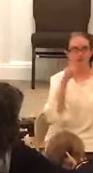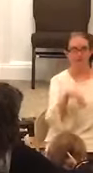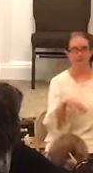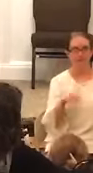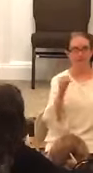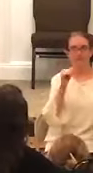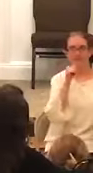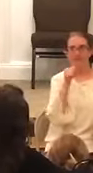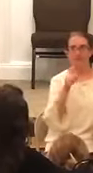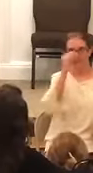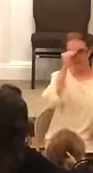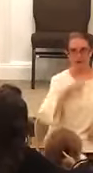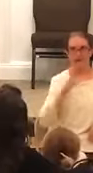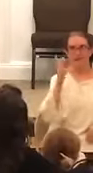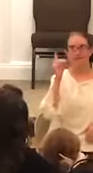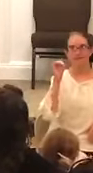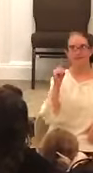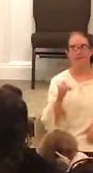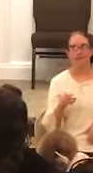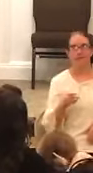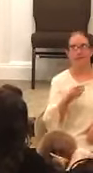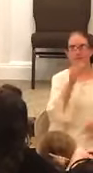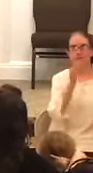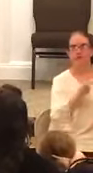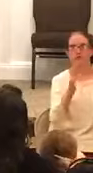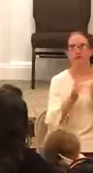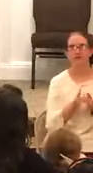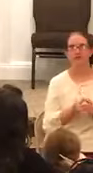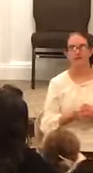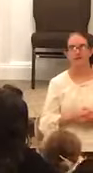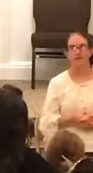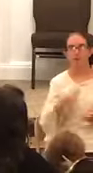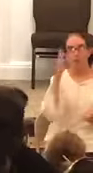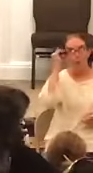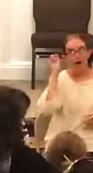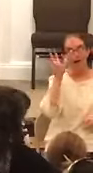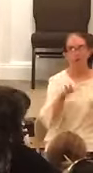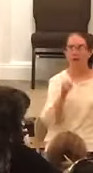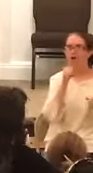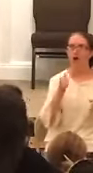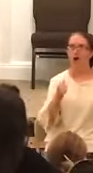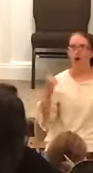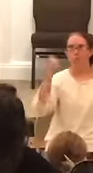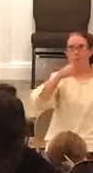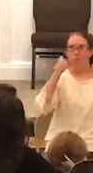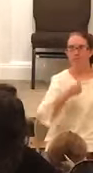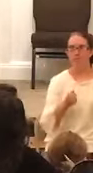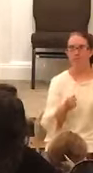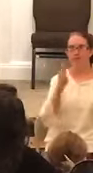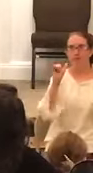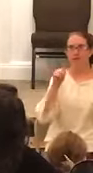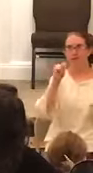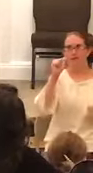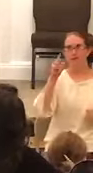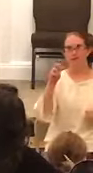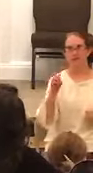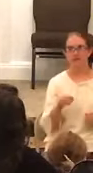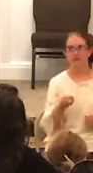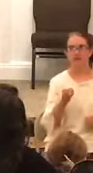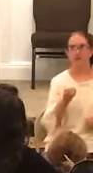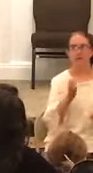He did not do that. Men did that. And so they asked Jesus, they said, "Why walk not thy disciples according to the tradition of the elders, but